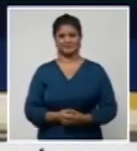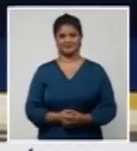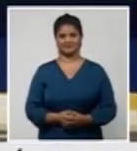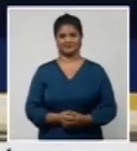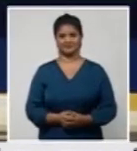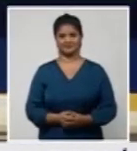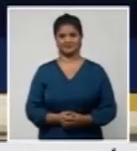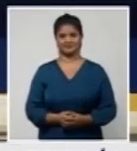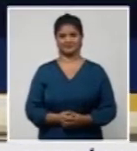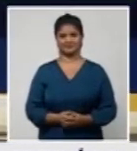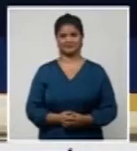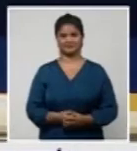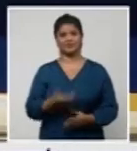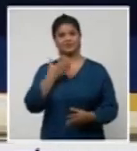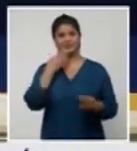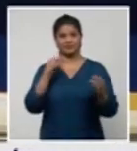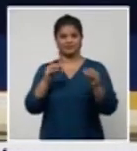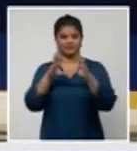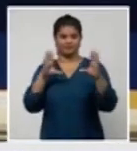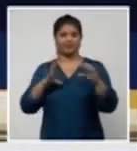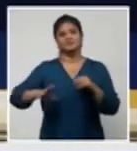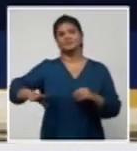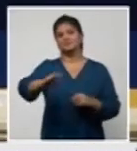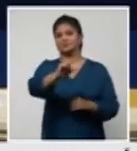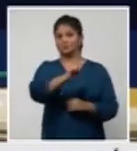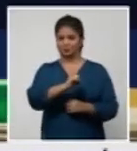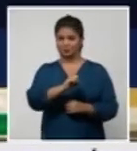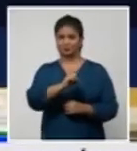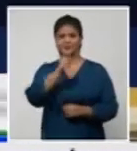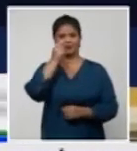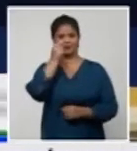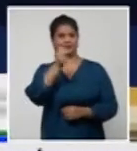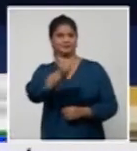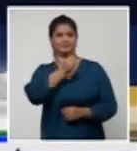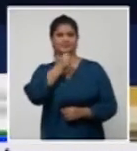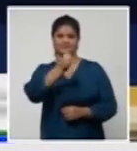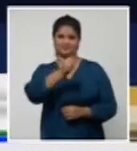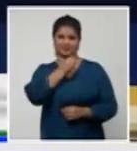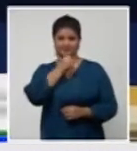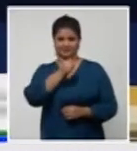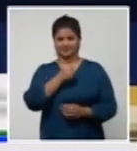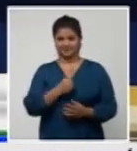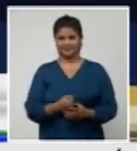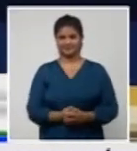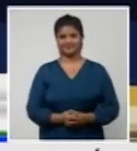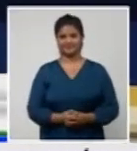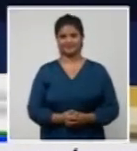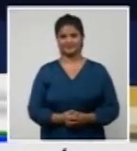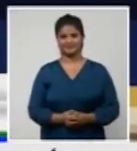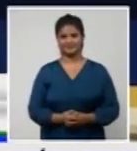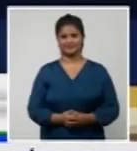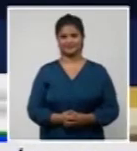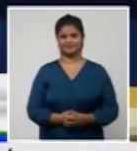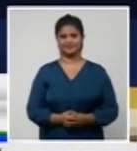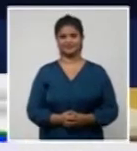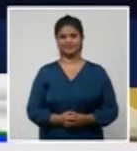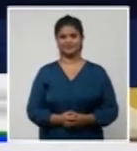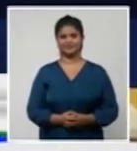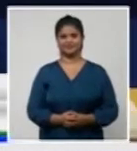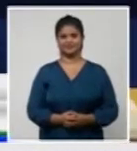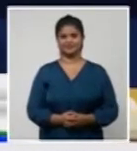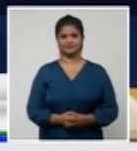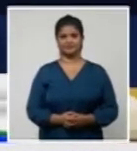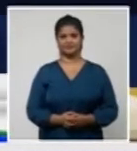Good morning. Good morning to you, to Lazaro supporting us from the television studios, and I ask to